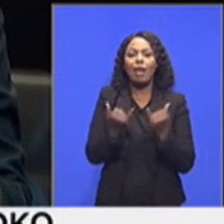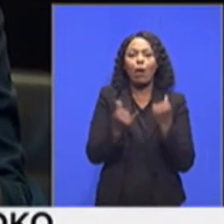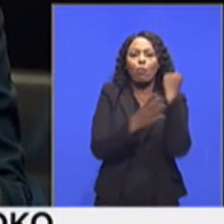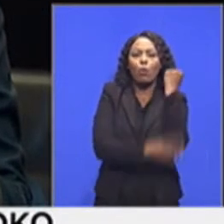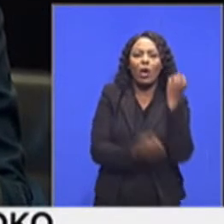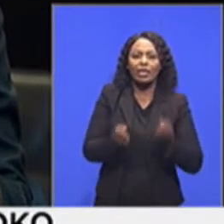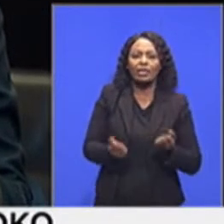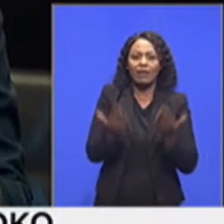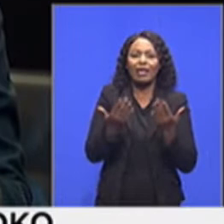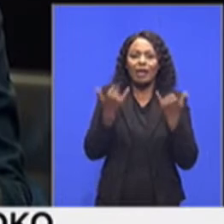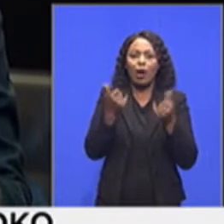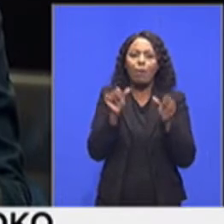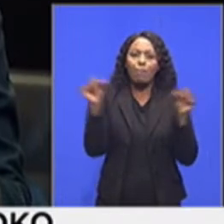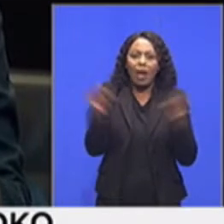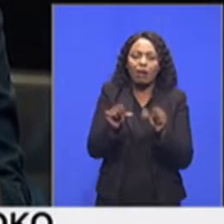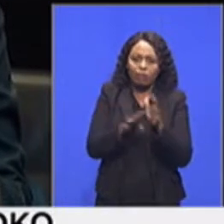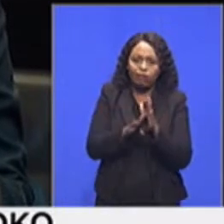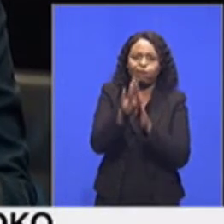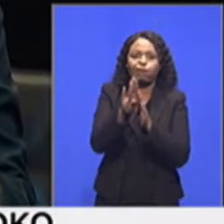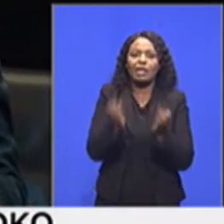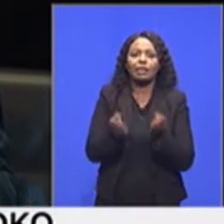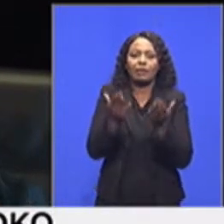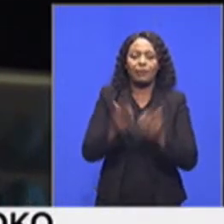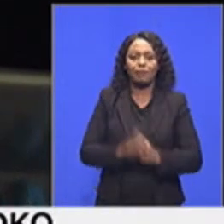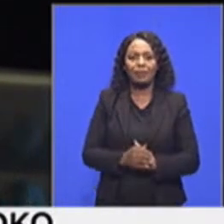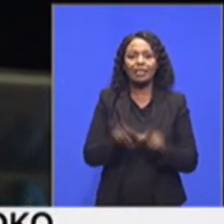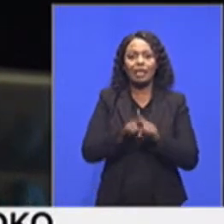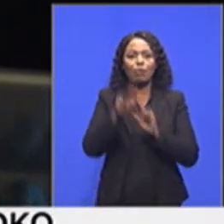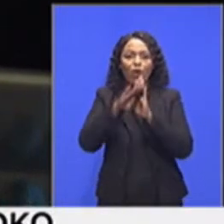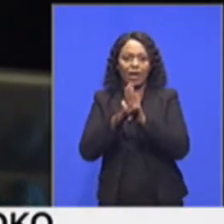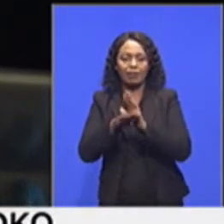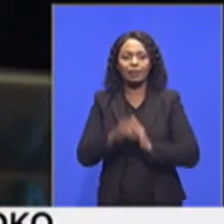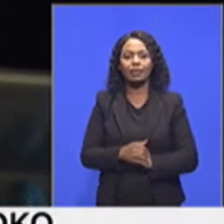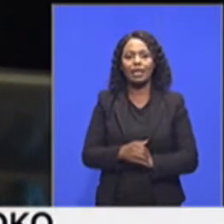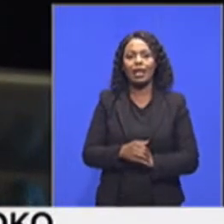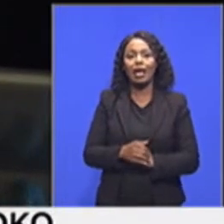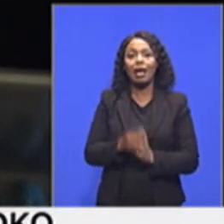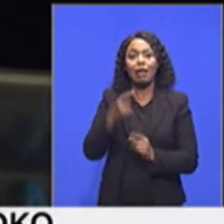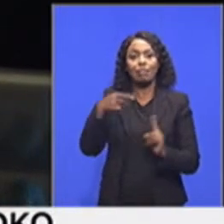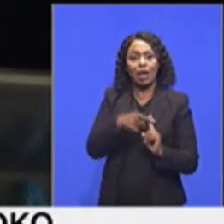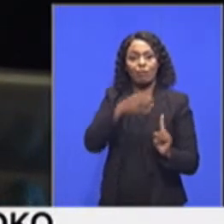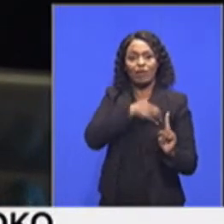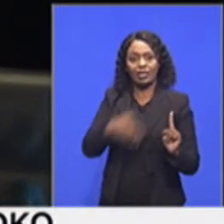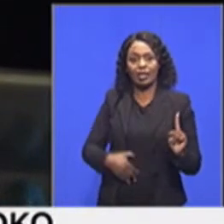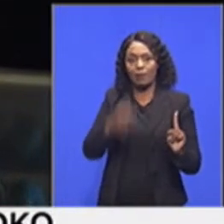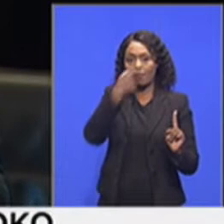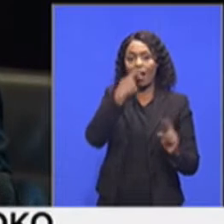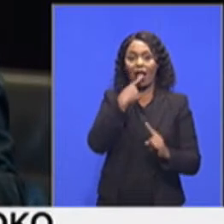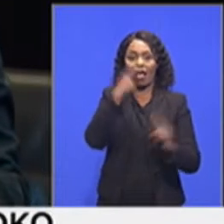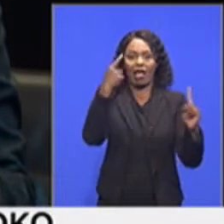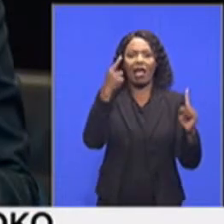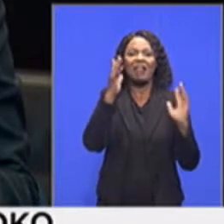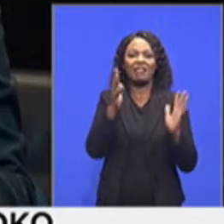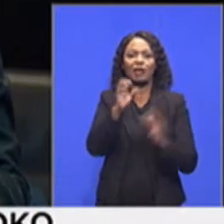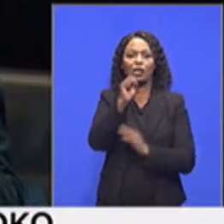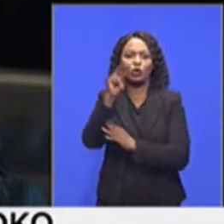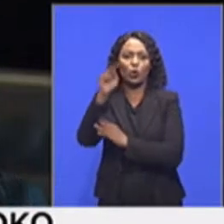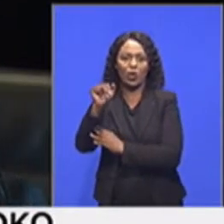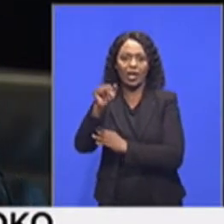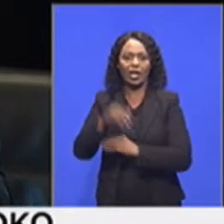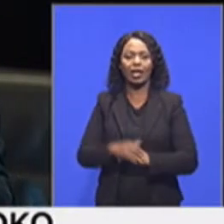state entities and programs. As indicated by the President in the SONA, The National